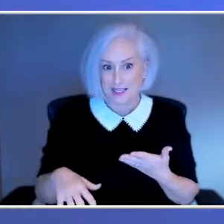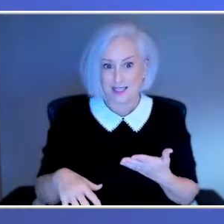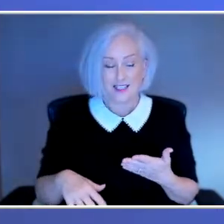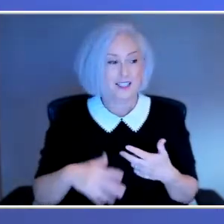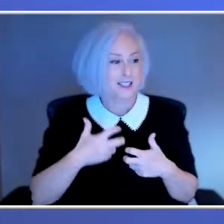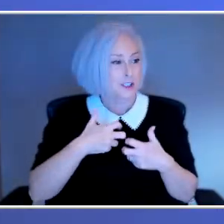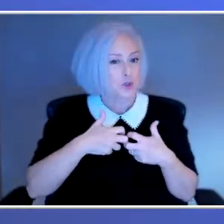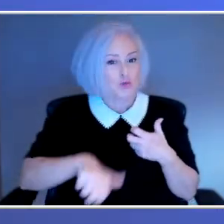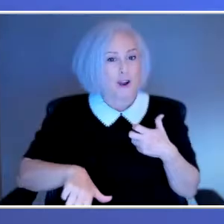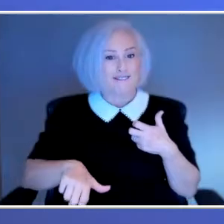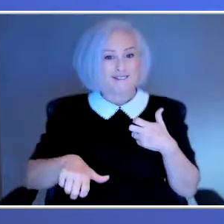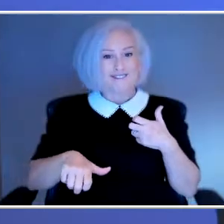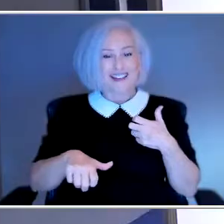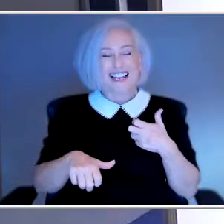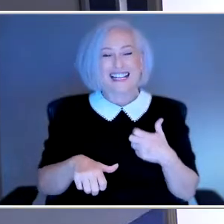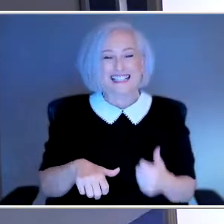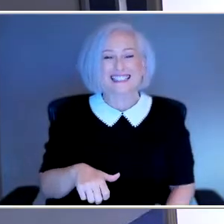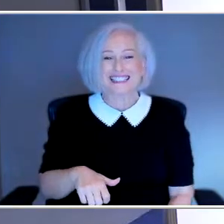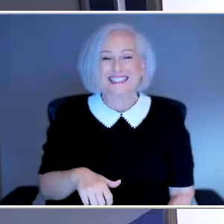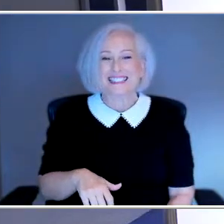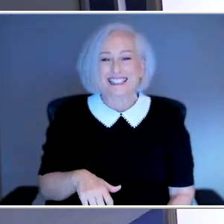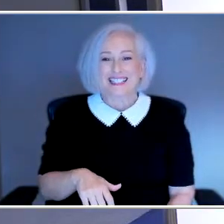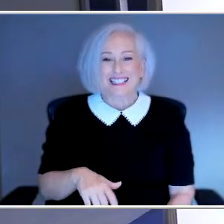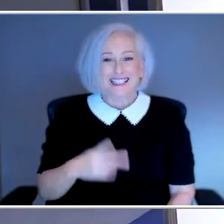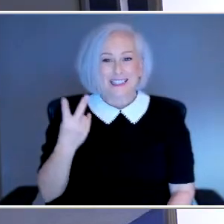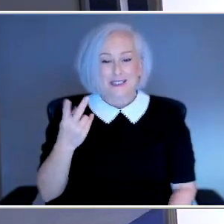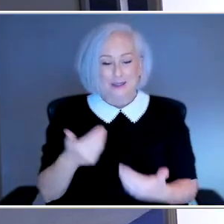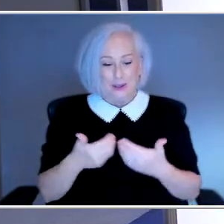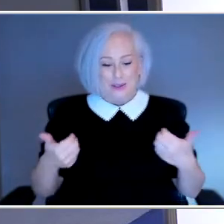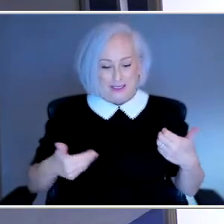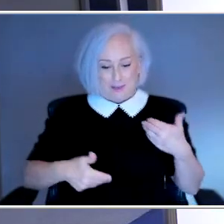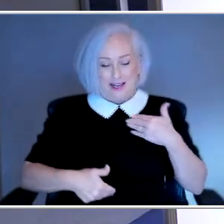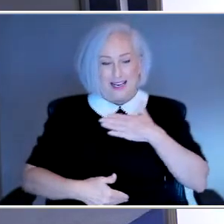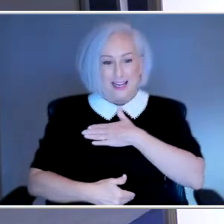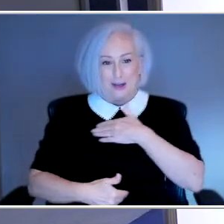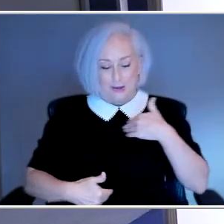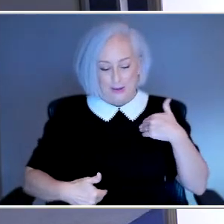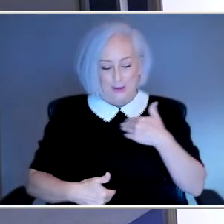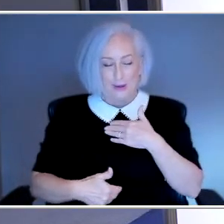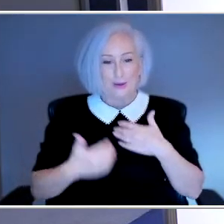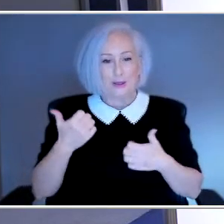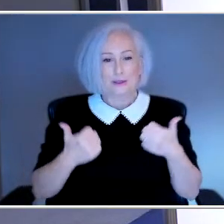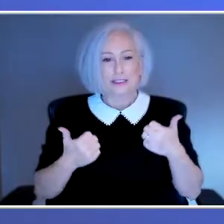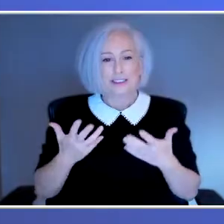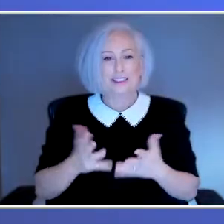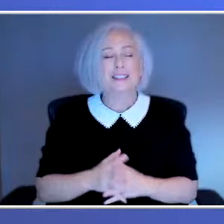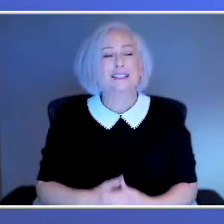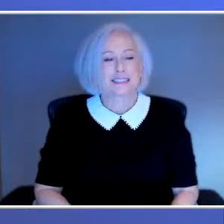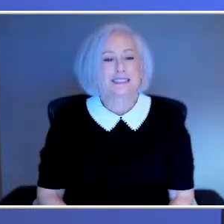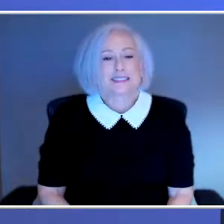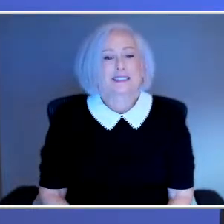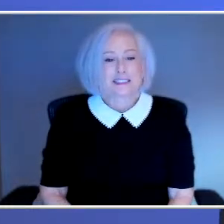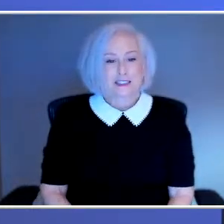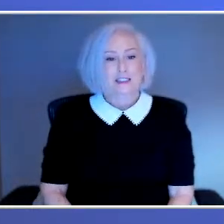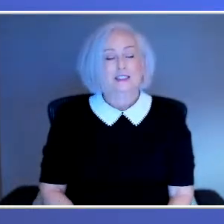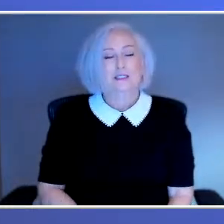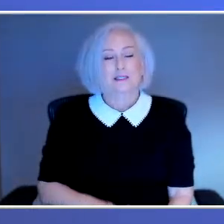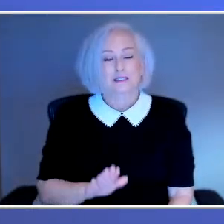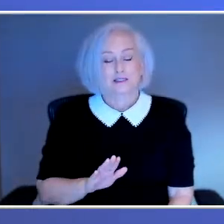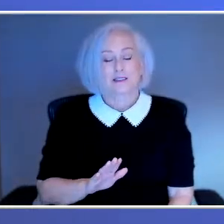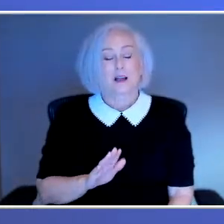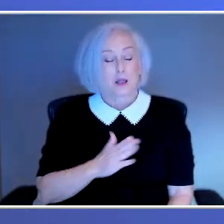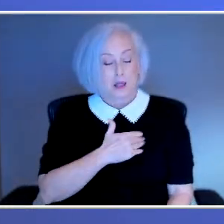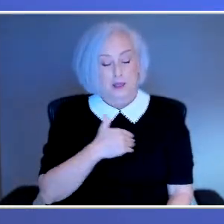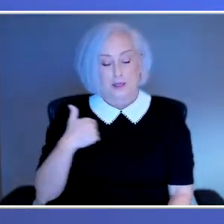surgery. Two different areas of the body, but explain the difference. The mastectomy